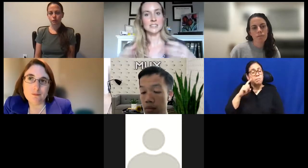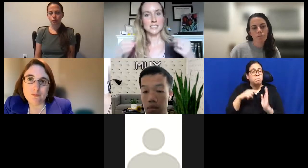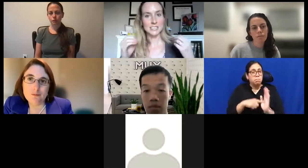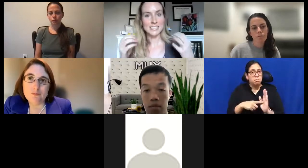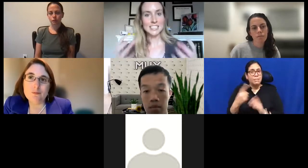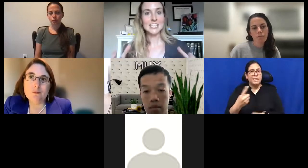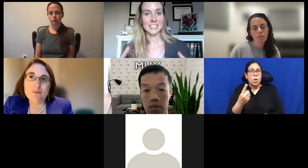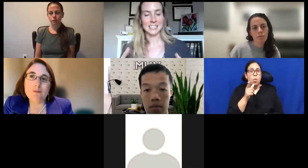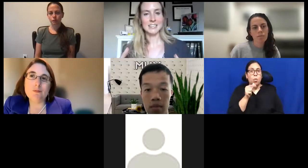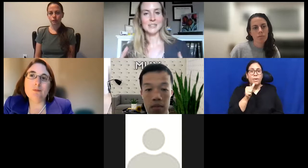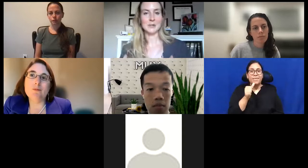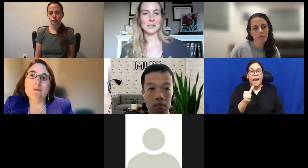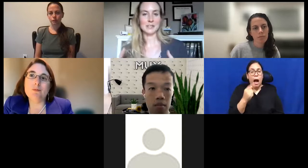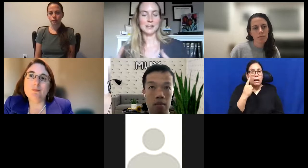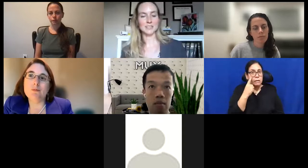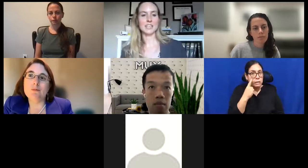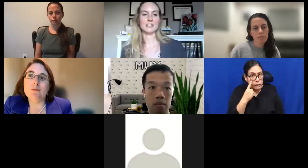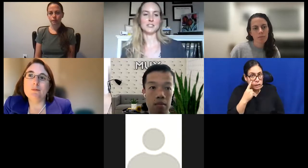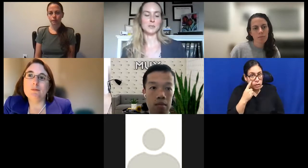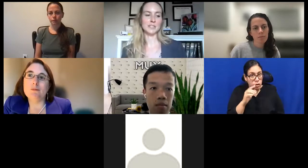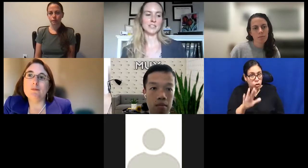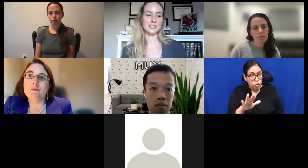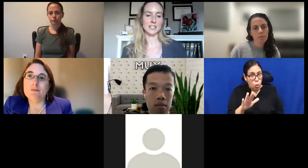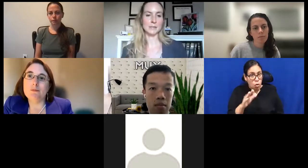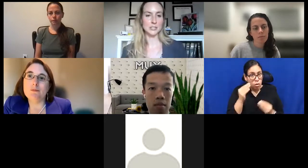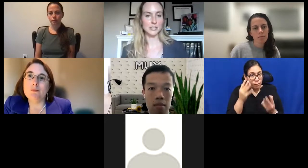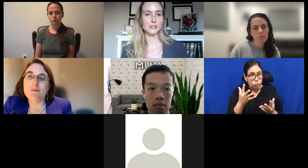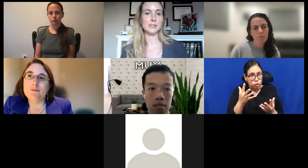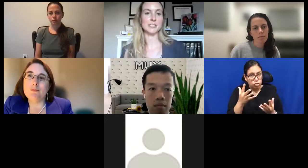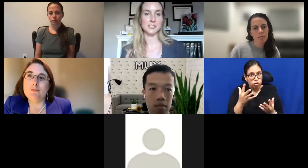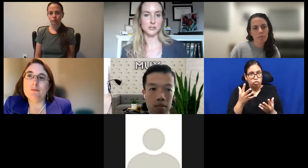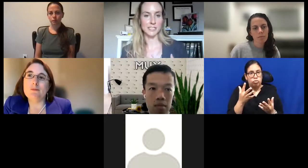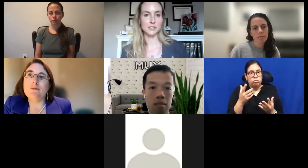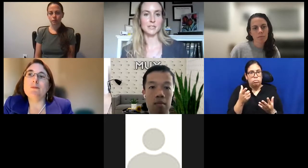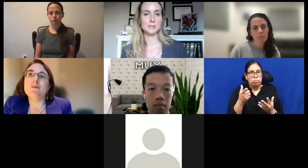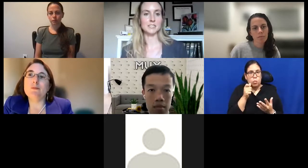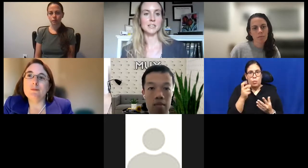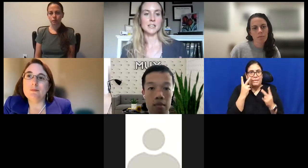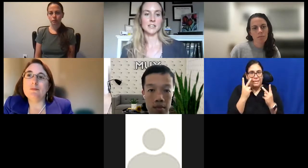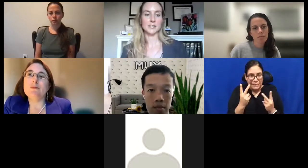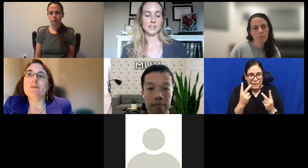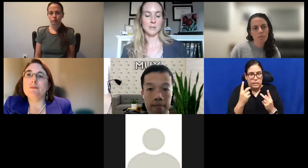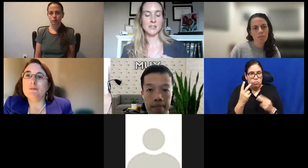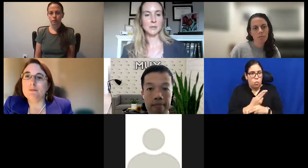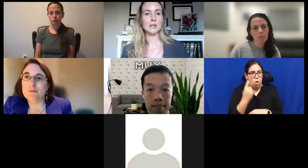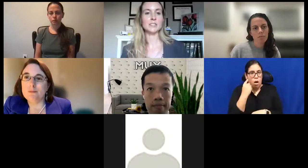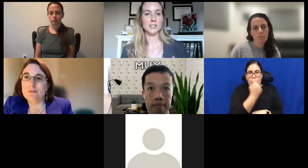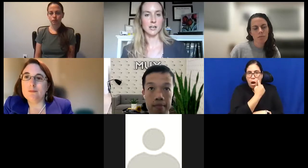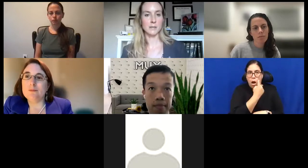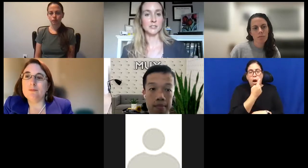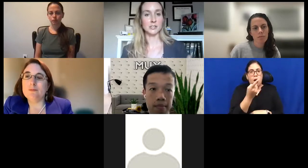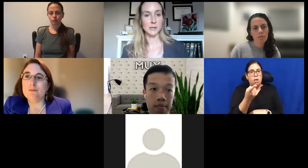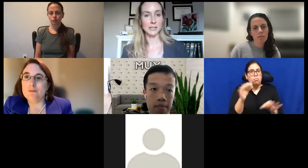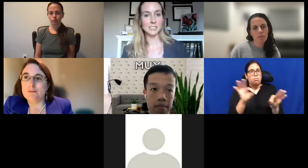isn't seeing your content, you're putting things like image descriptions and transcripts, either in the post,